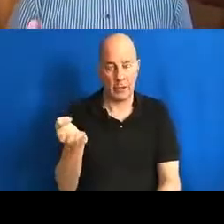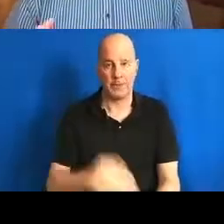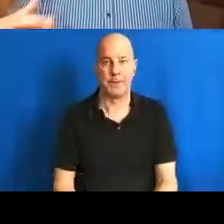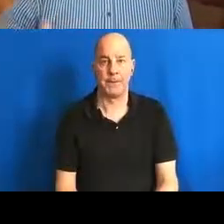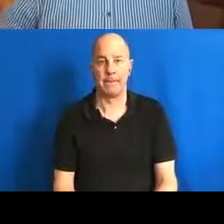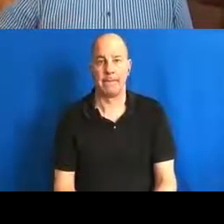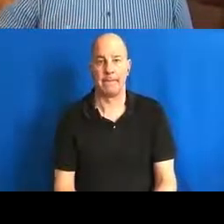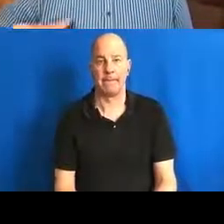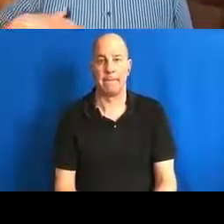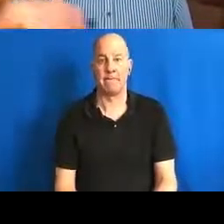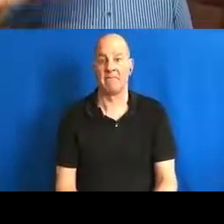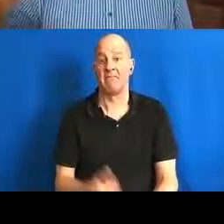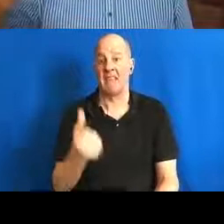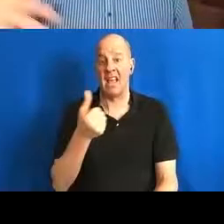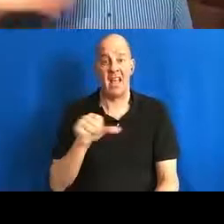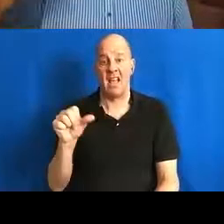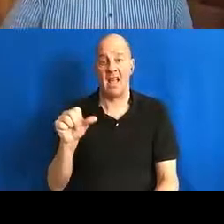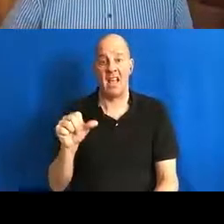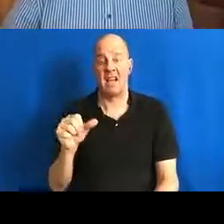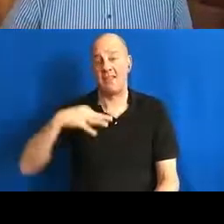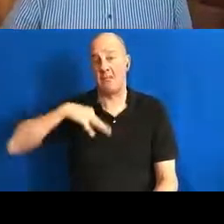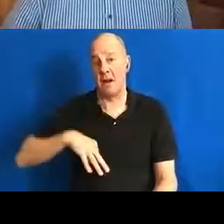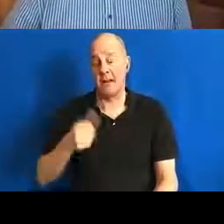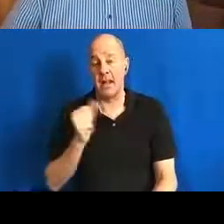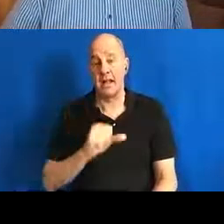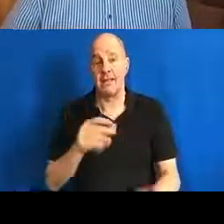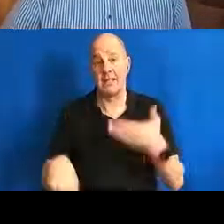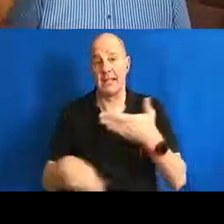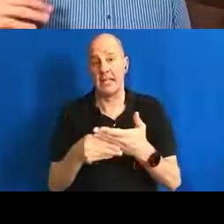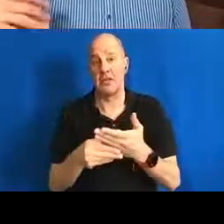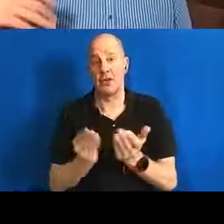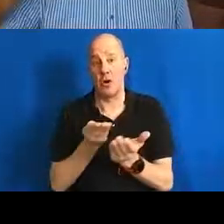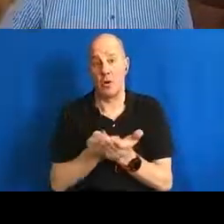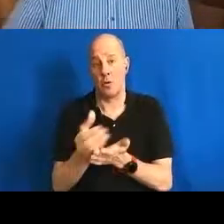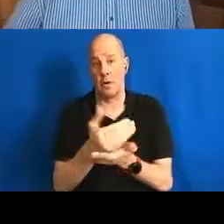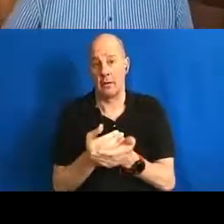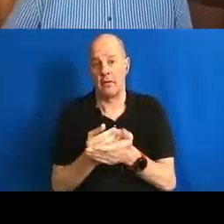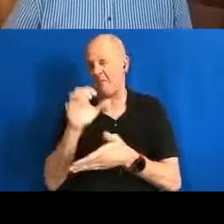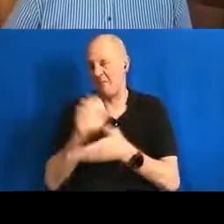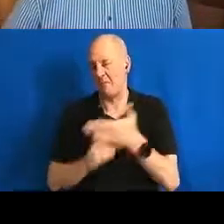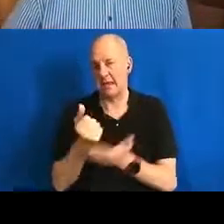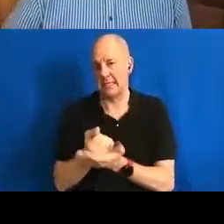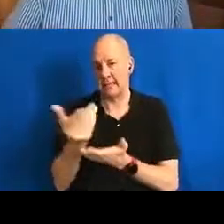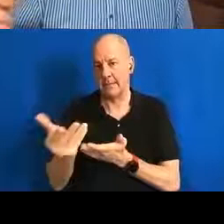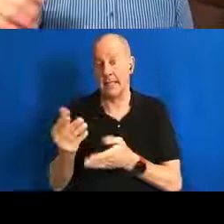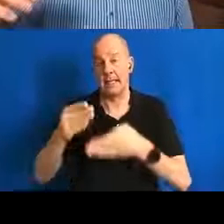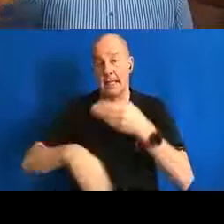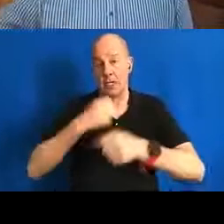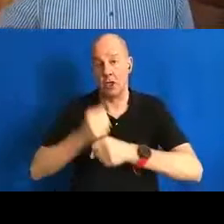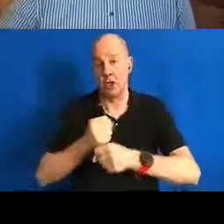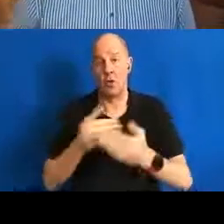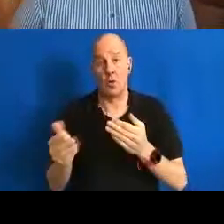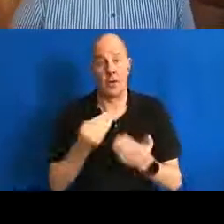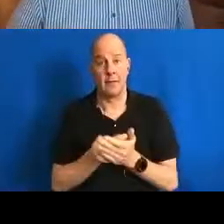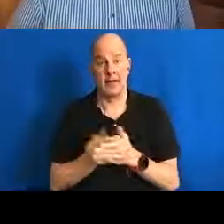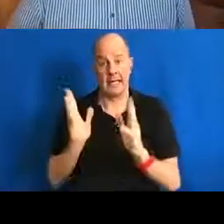that any of the profits or any of the additional revenue minus expenses at the end of the year that's left